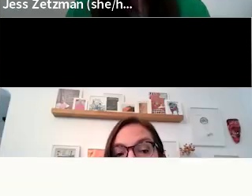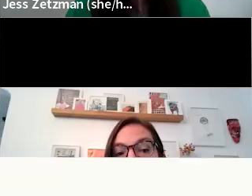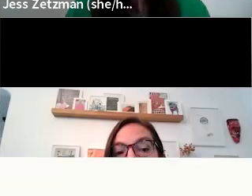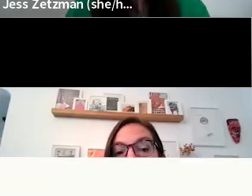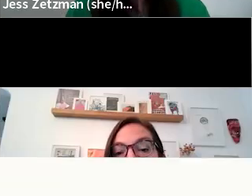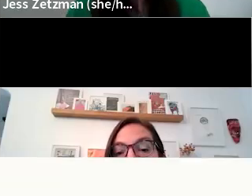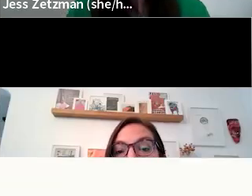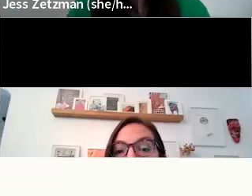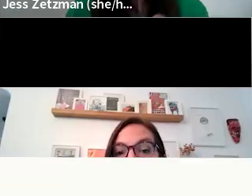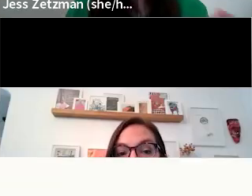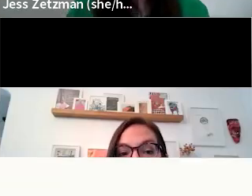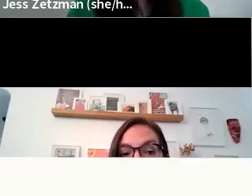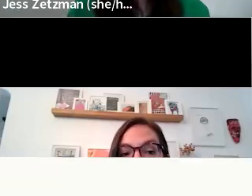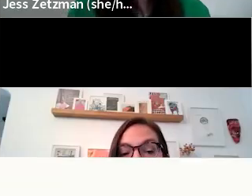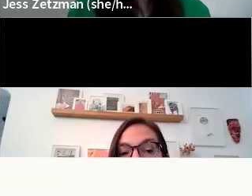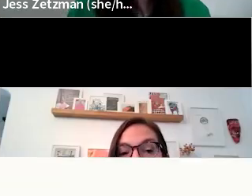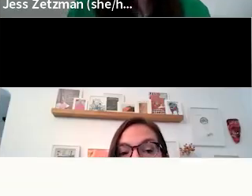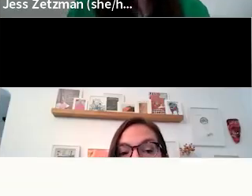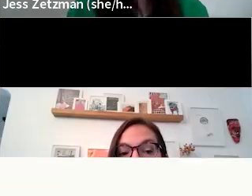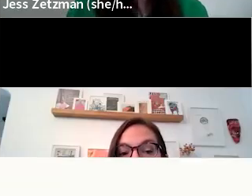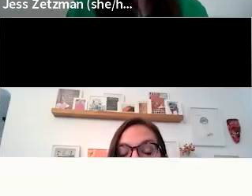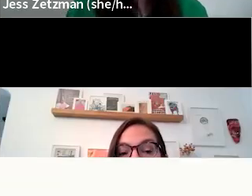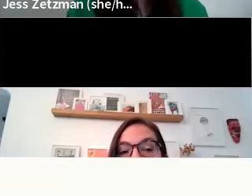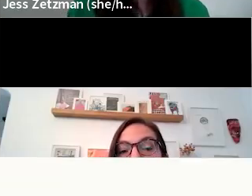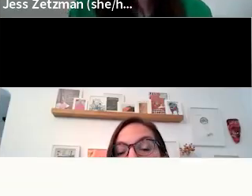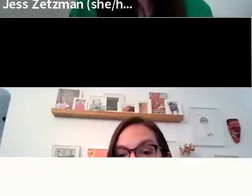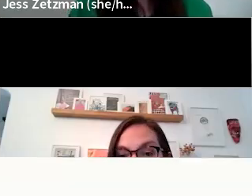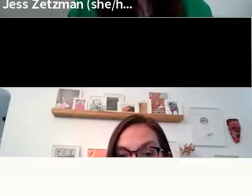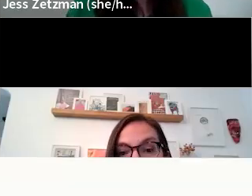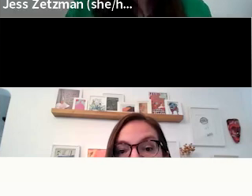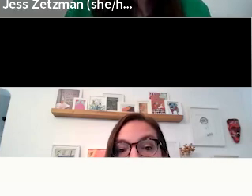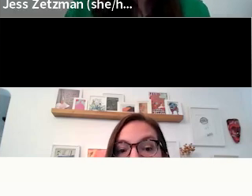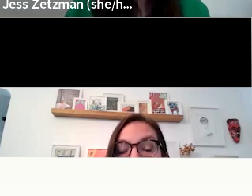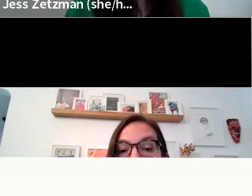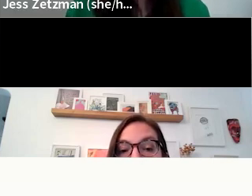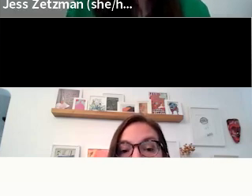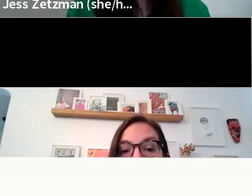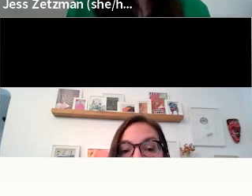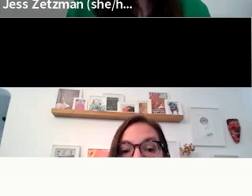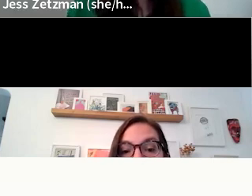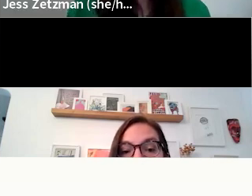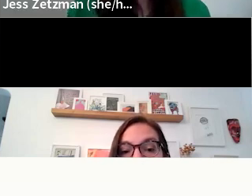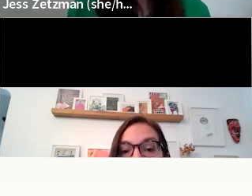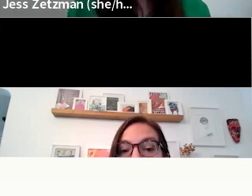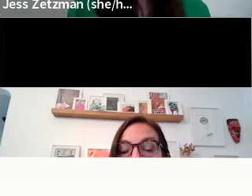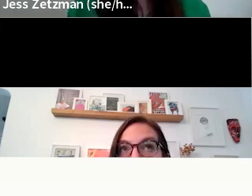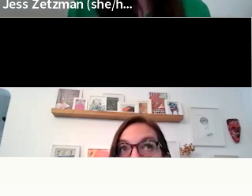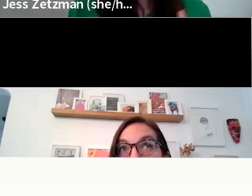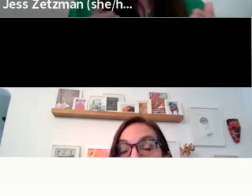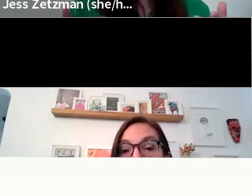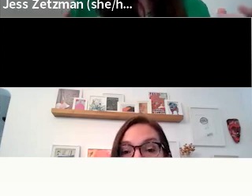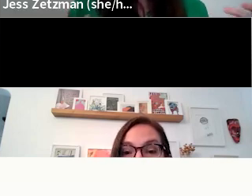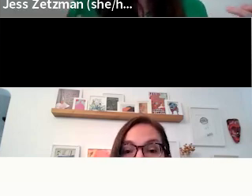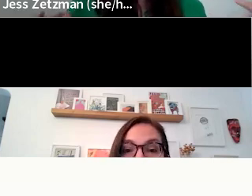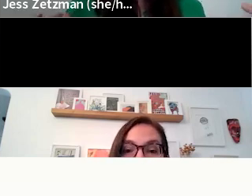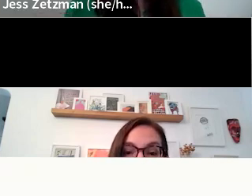work? So what we have named is a set of deep narratives that we think there are these like